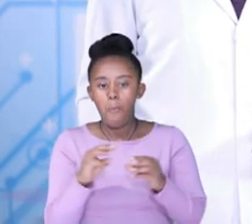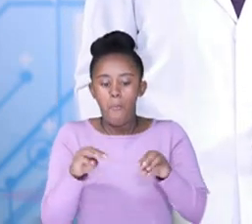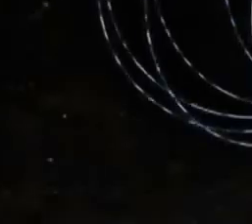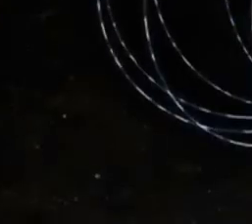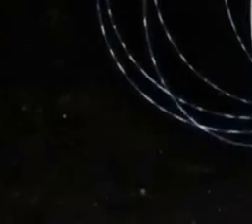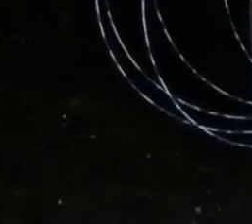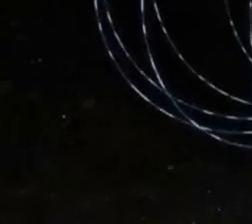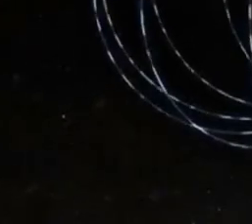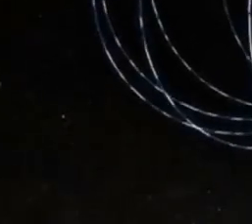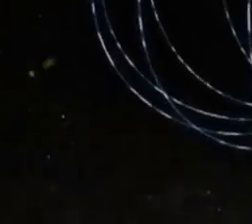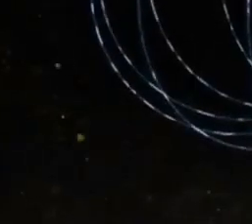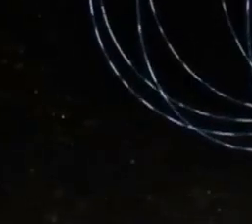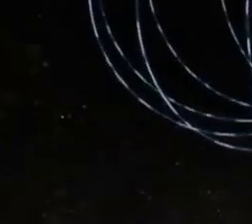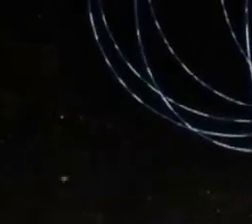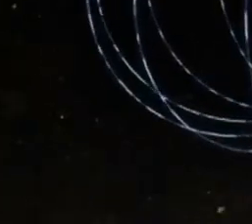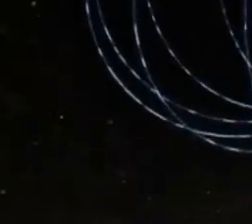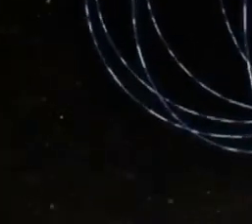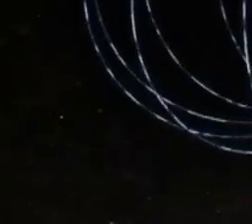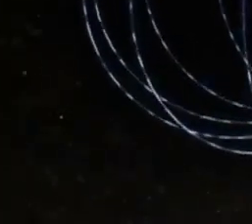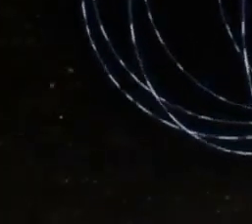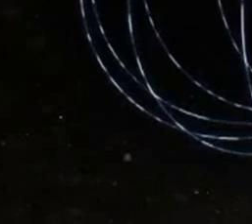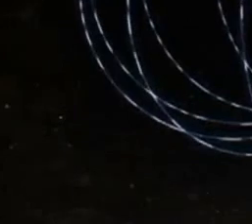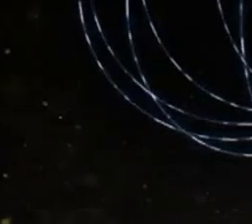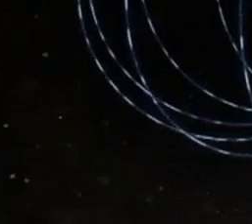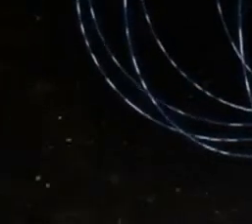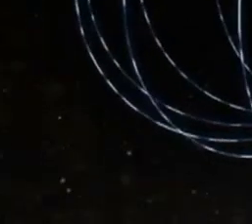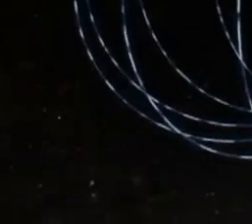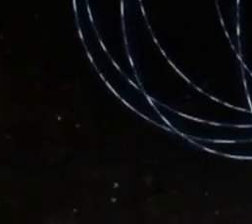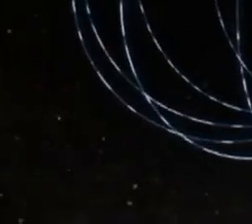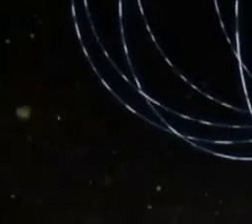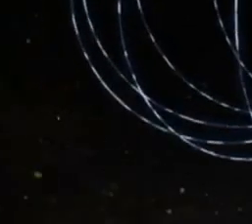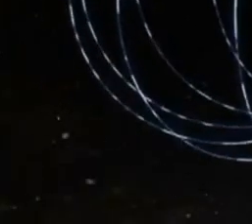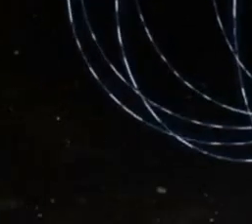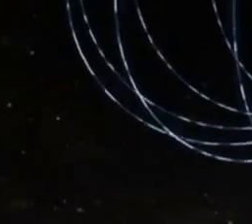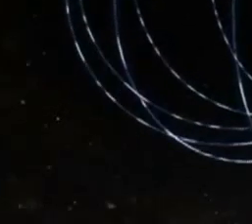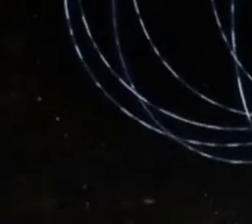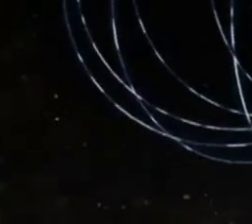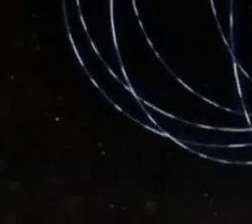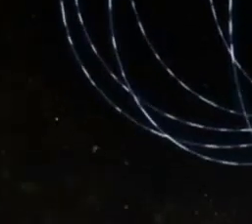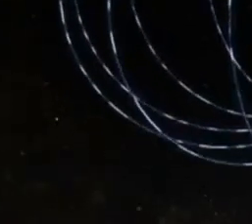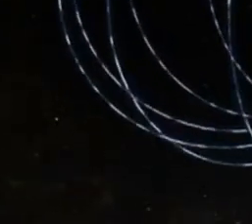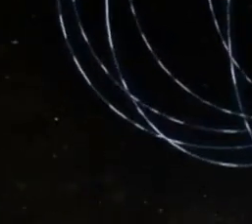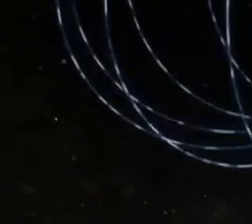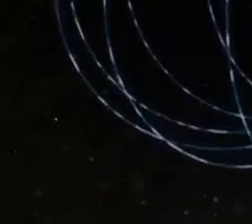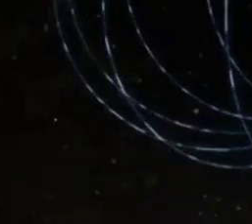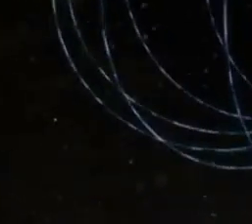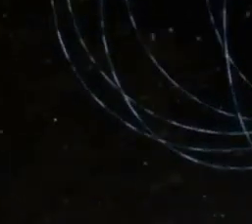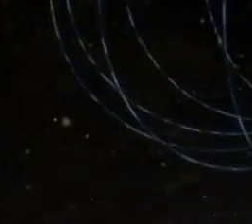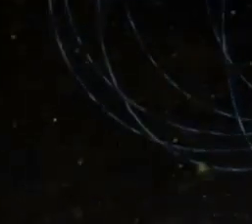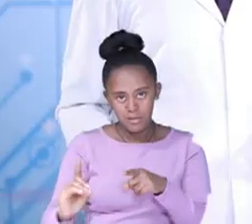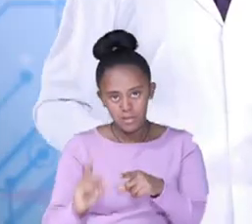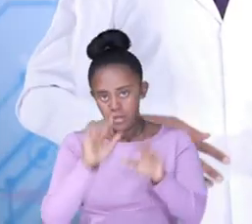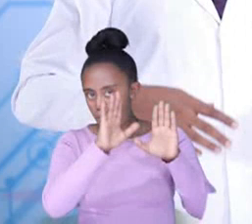nature. The Earth itself acts like a magnet because of this molten rock spin only in one direction.